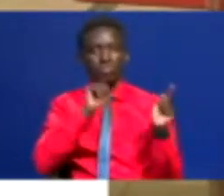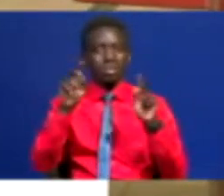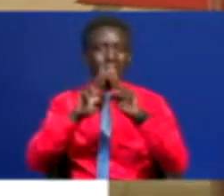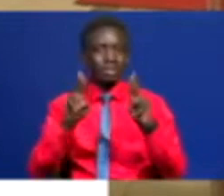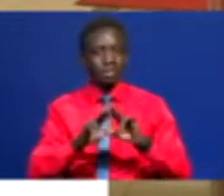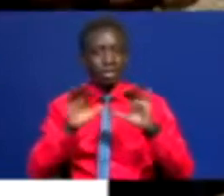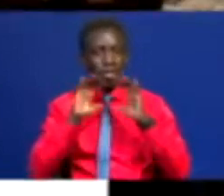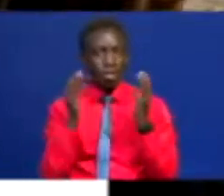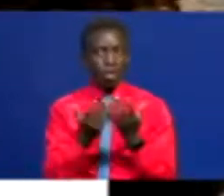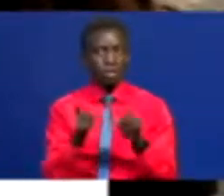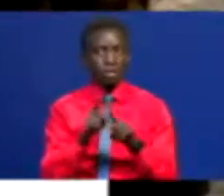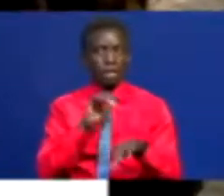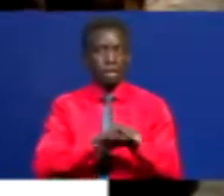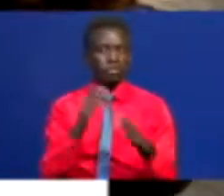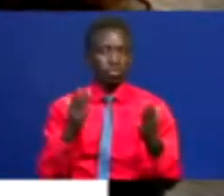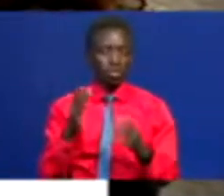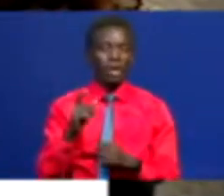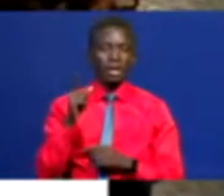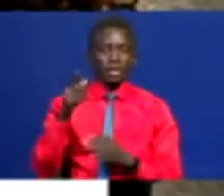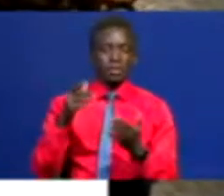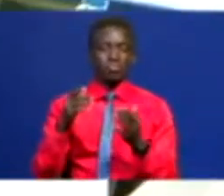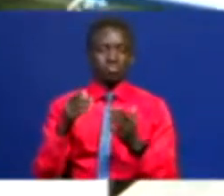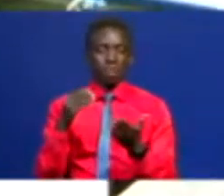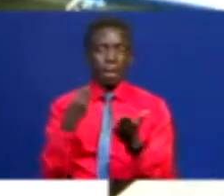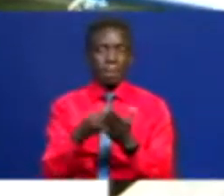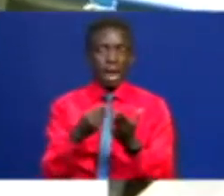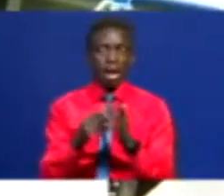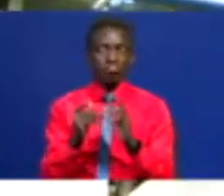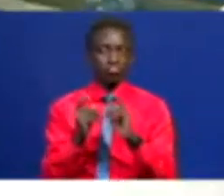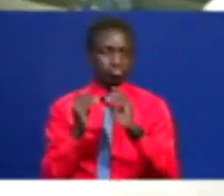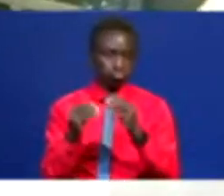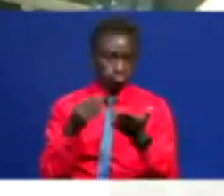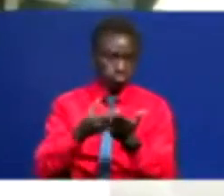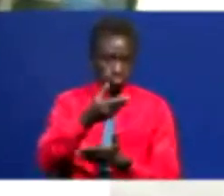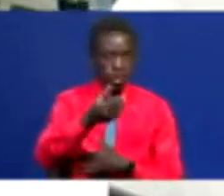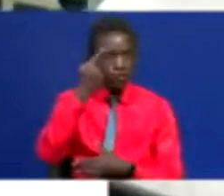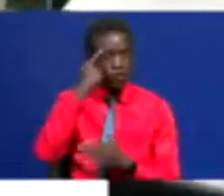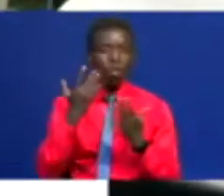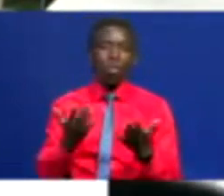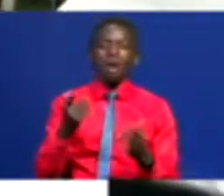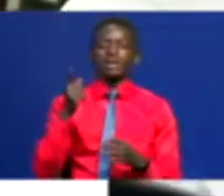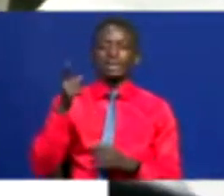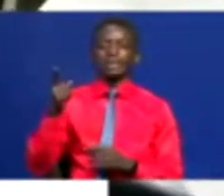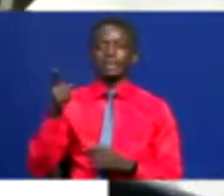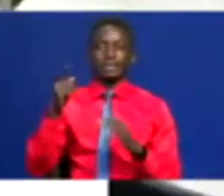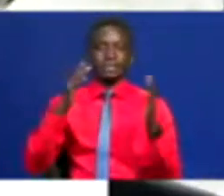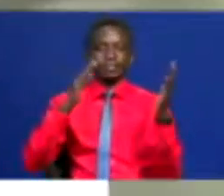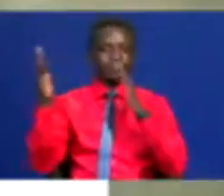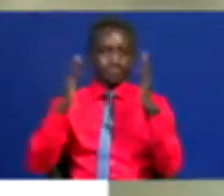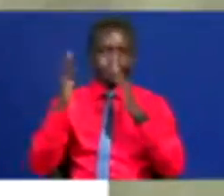Esteemed Airport Carbon Accreditation, ACCA program. The ACCA program is a global carbon management program for